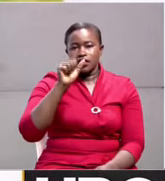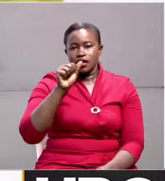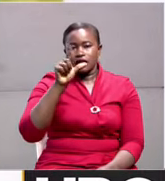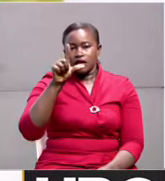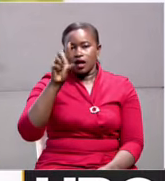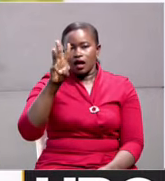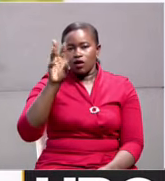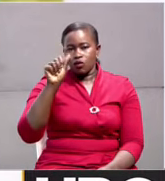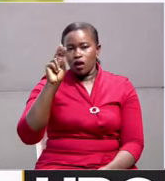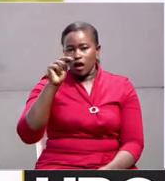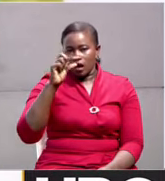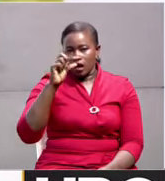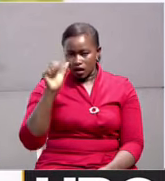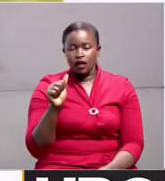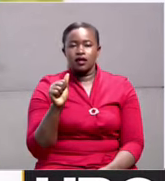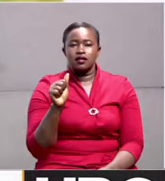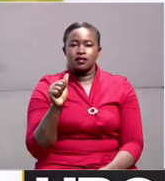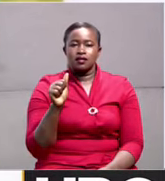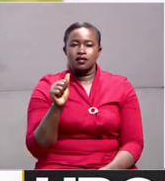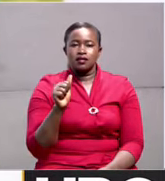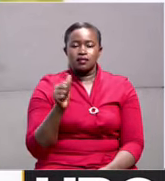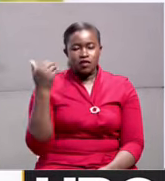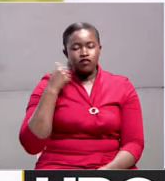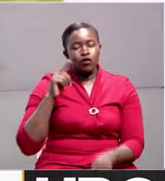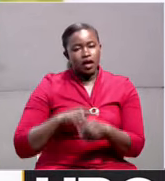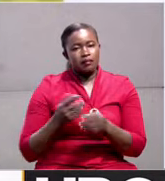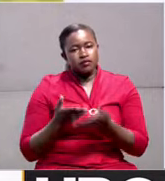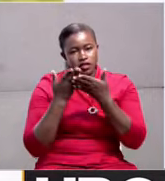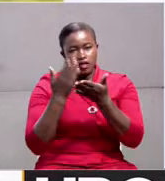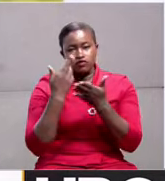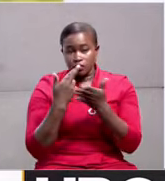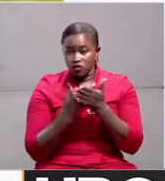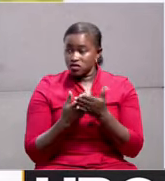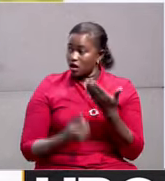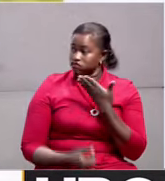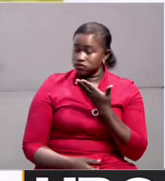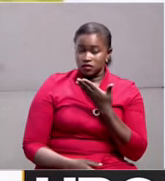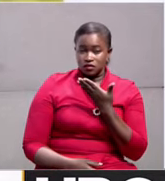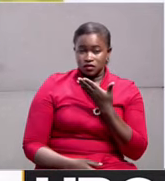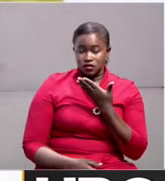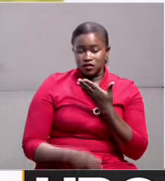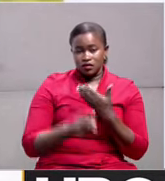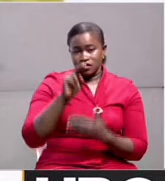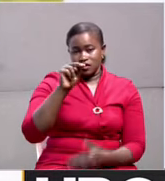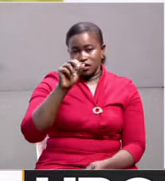Narwanga, when she was presenting the report, if you have her in the program.